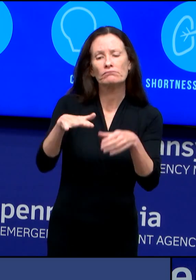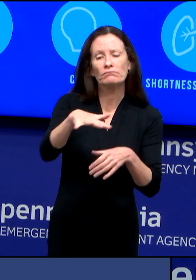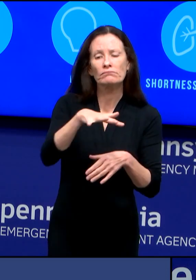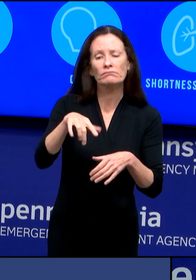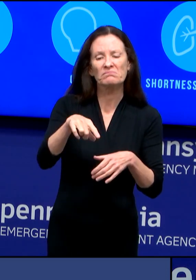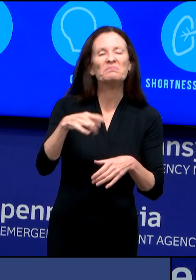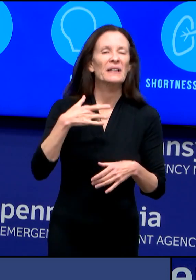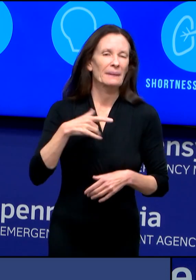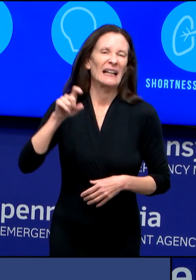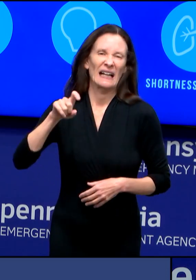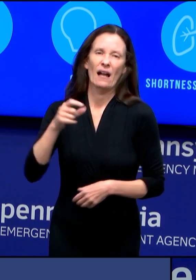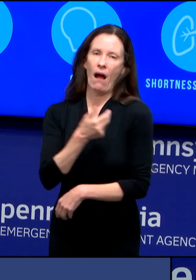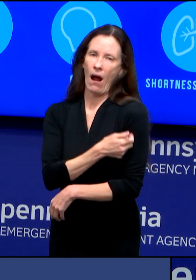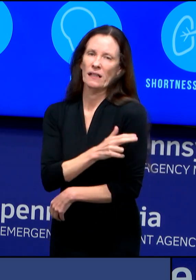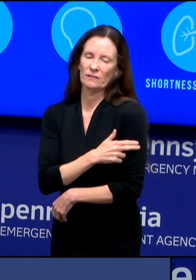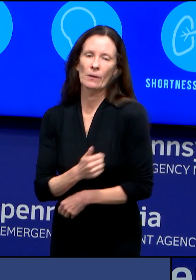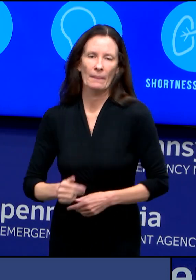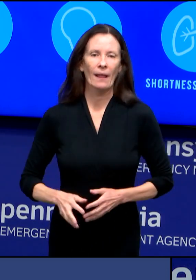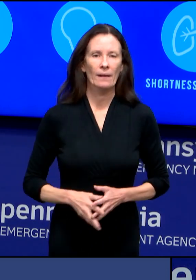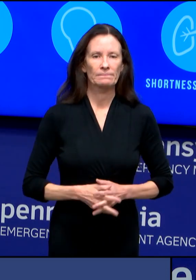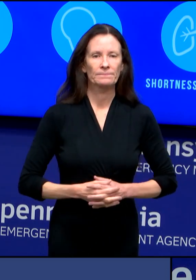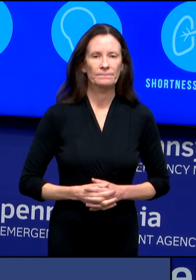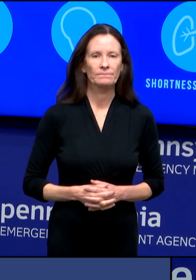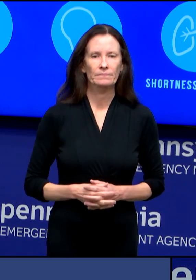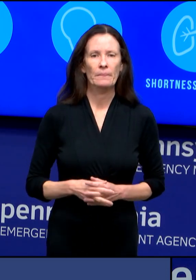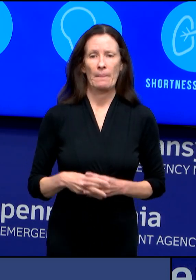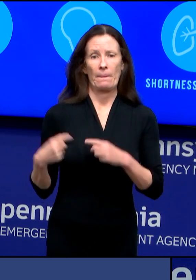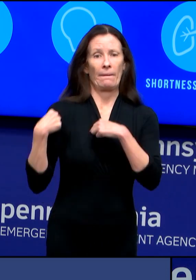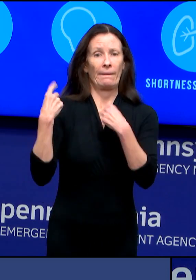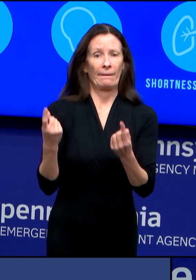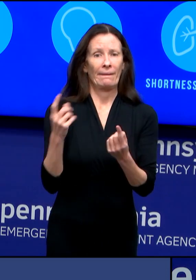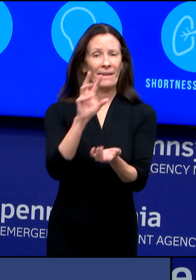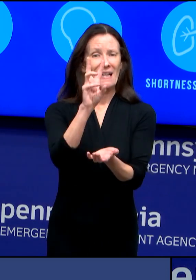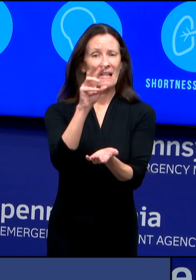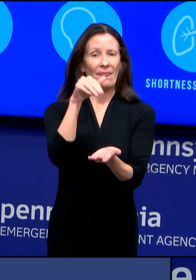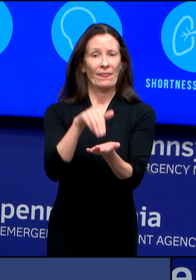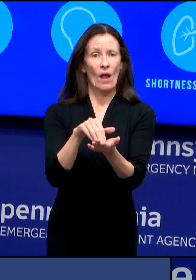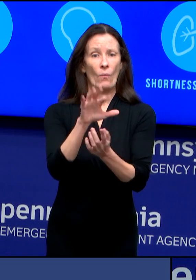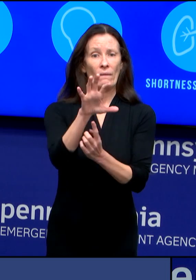6,595 patients have tested negative for COVID-19 to date.